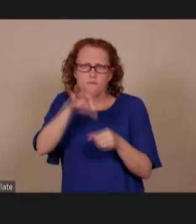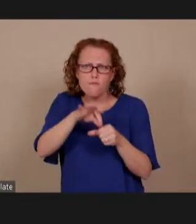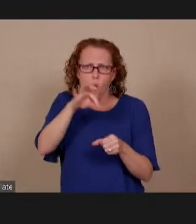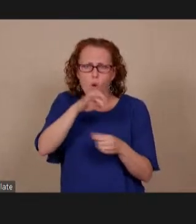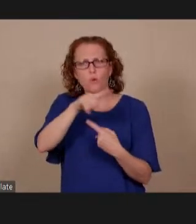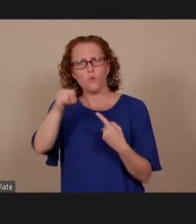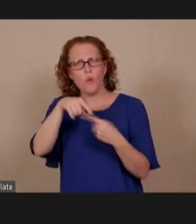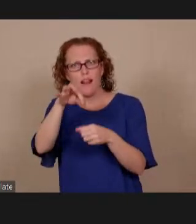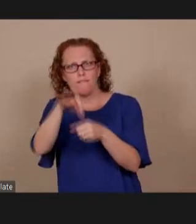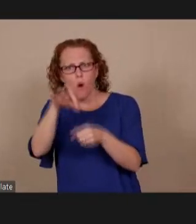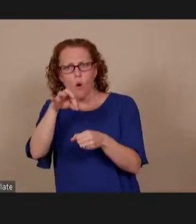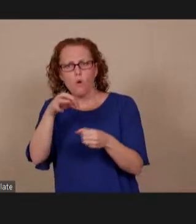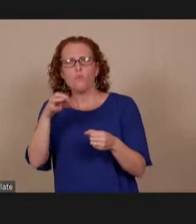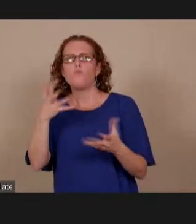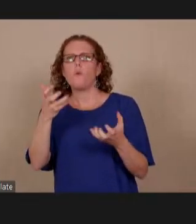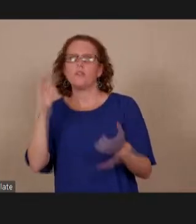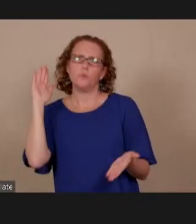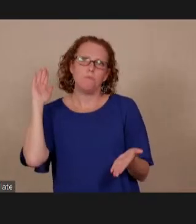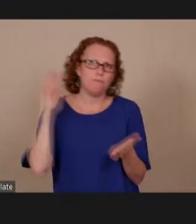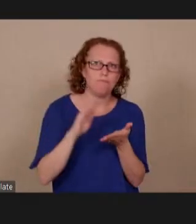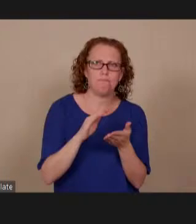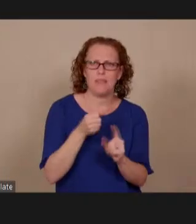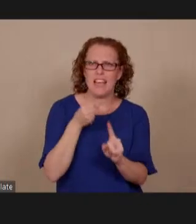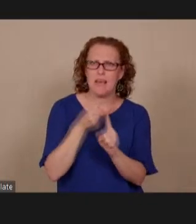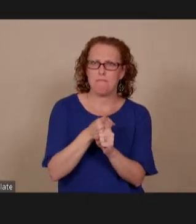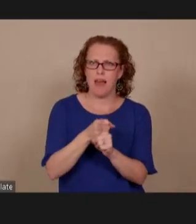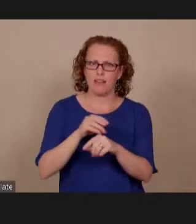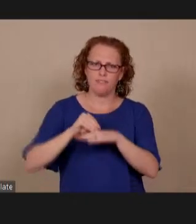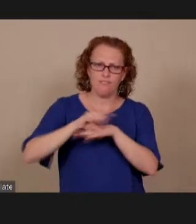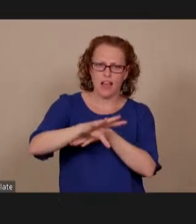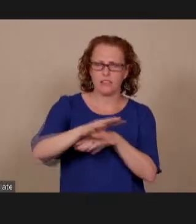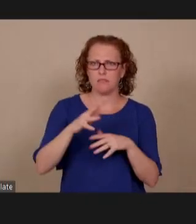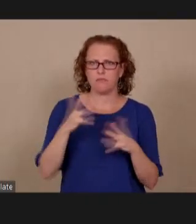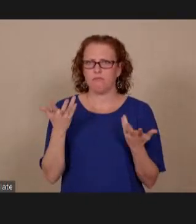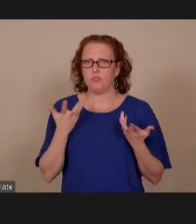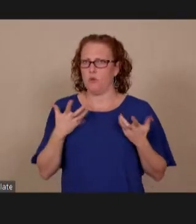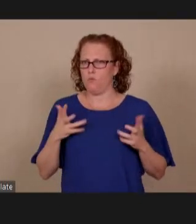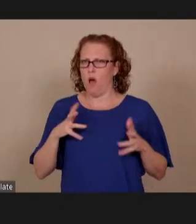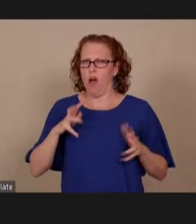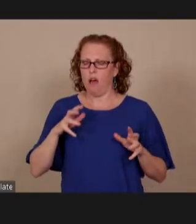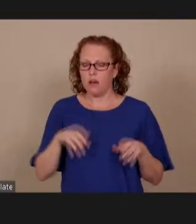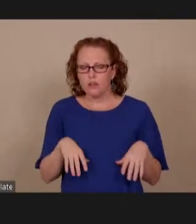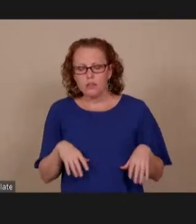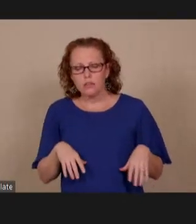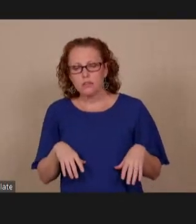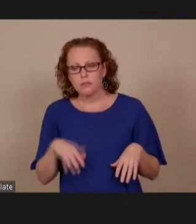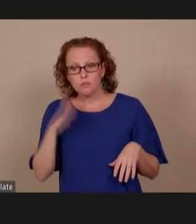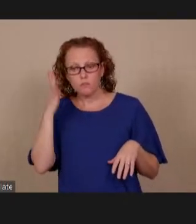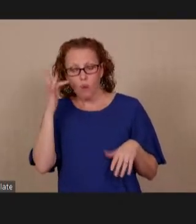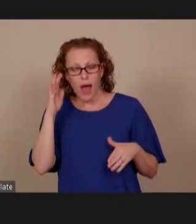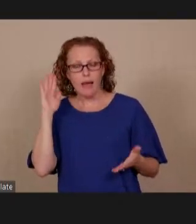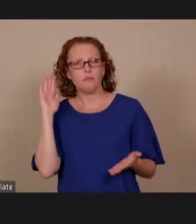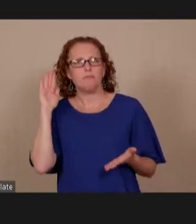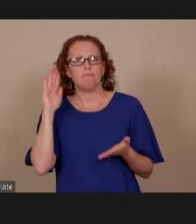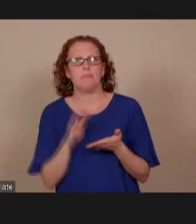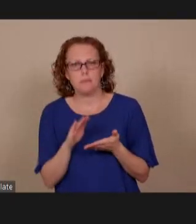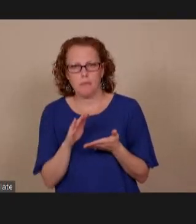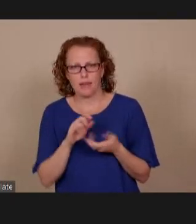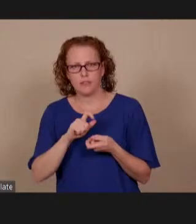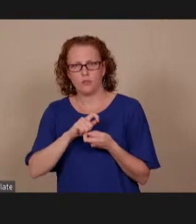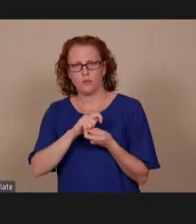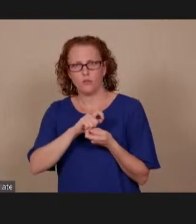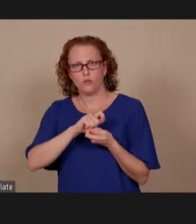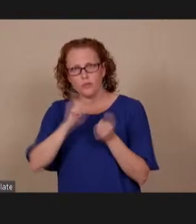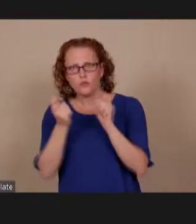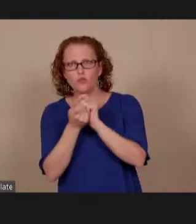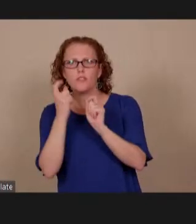be minimized to avoid them transitioning to a different election year. So as I mentioned, there are